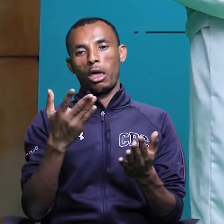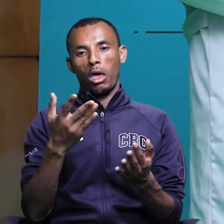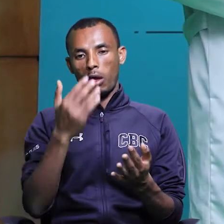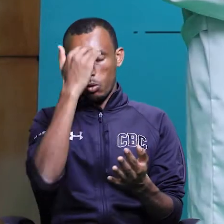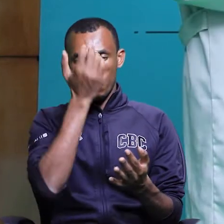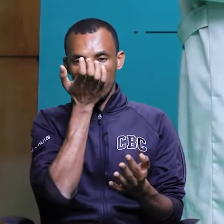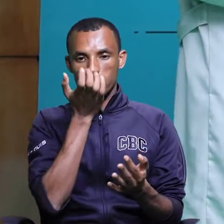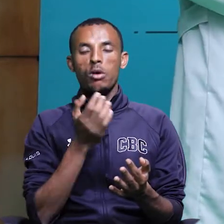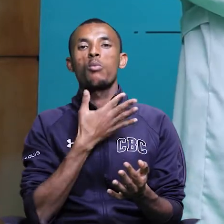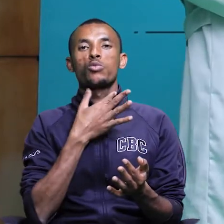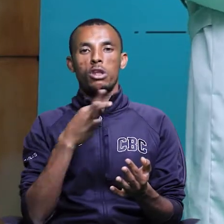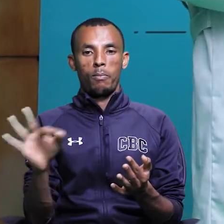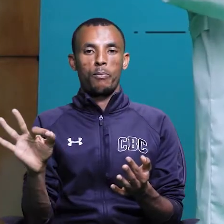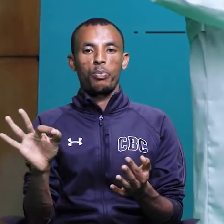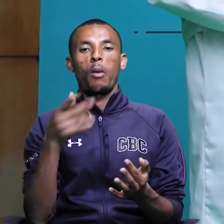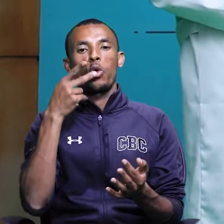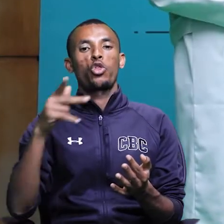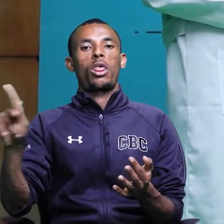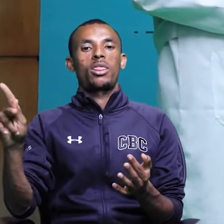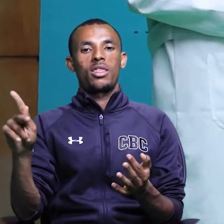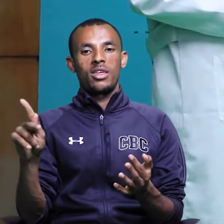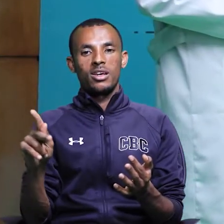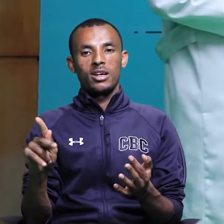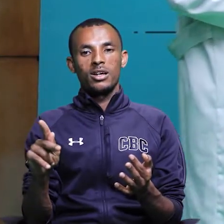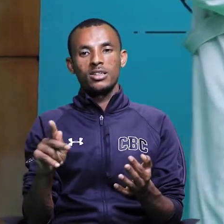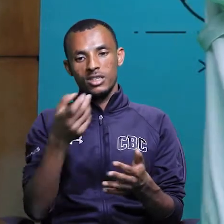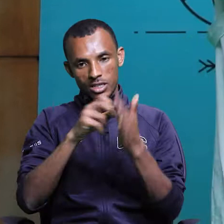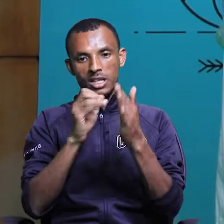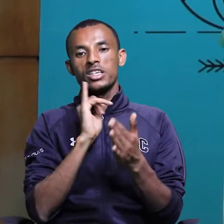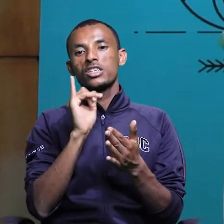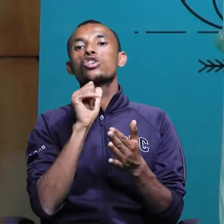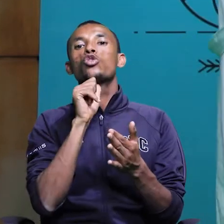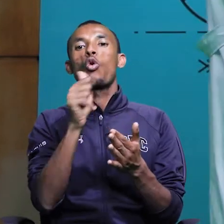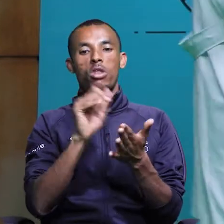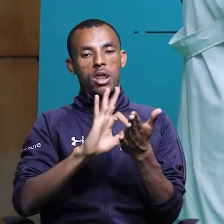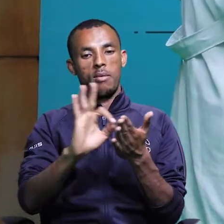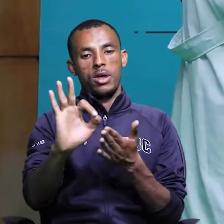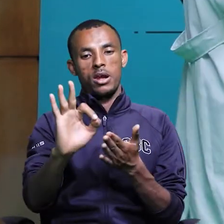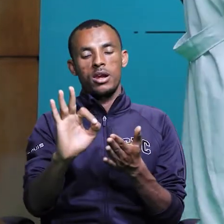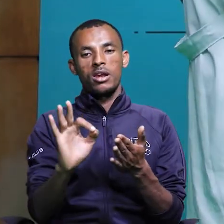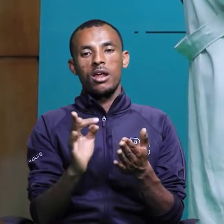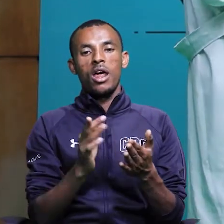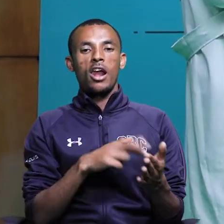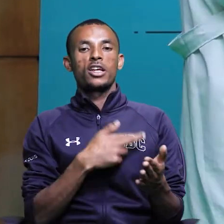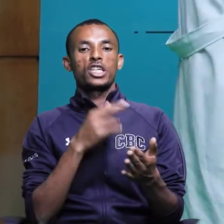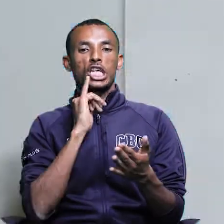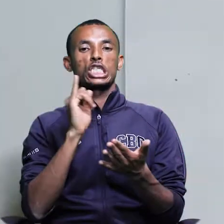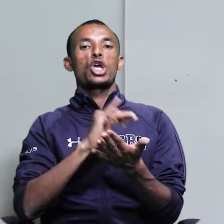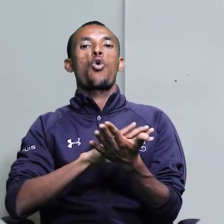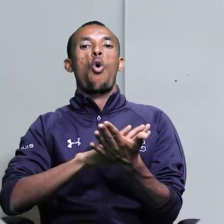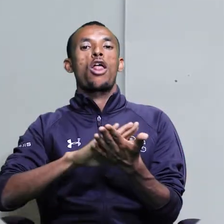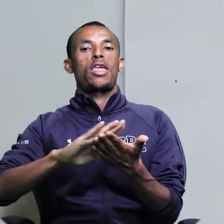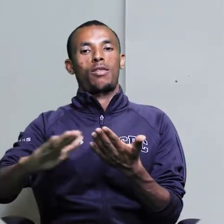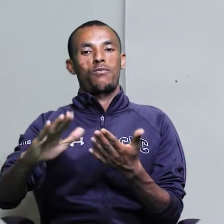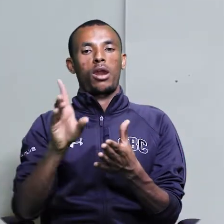Orthodox, Muslim, Protestant. The result is not a number. So religion is qualitative.